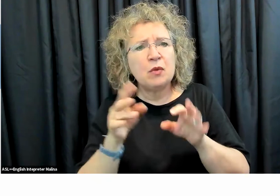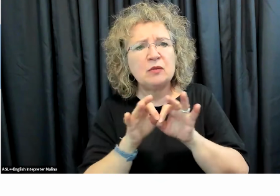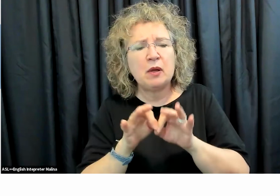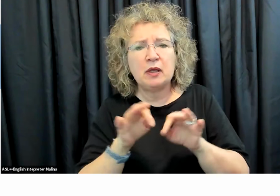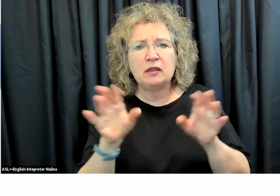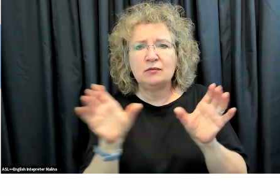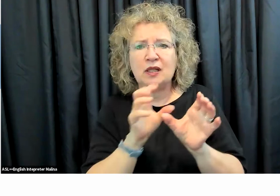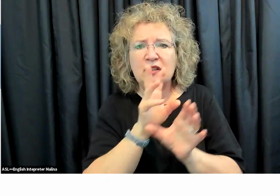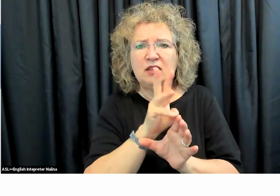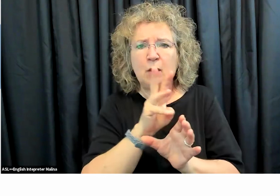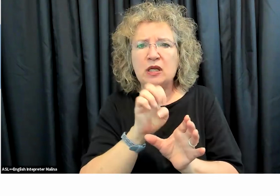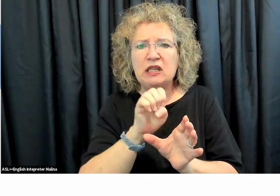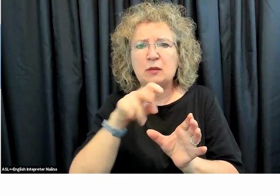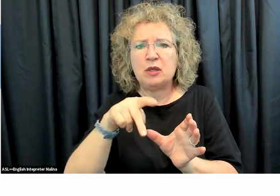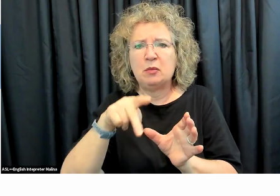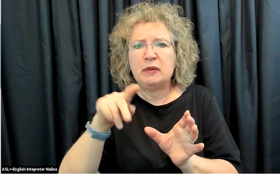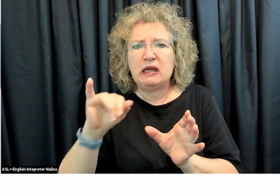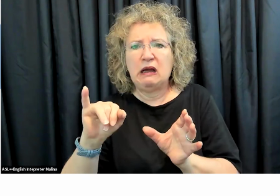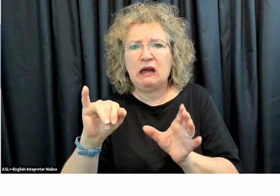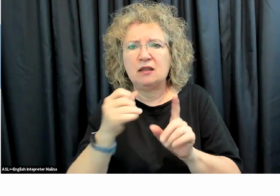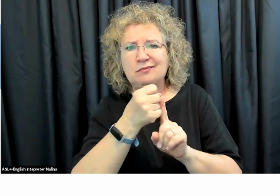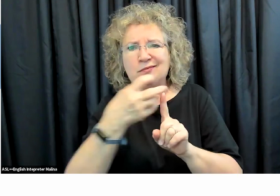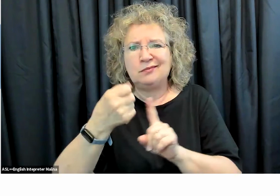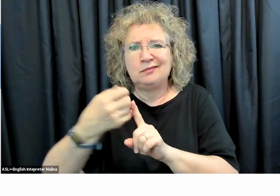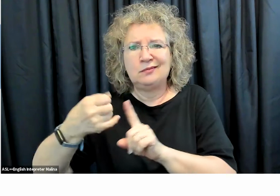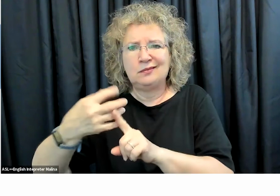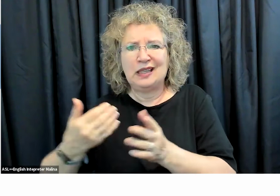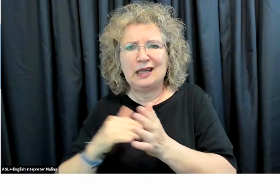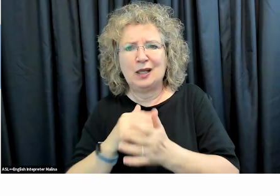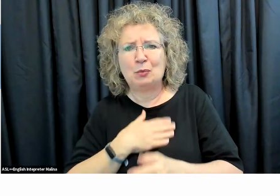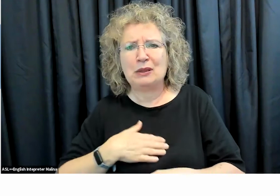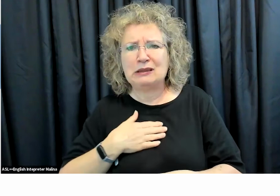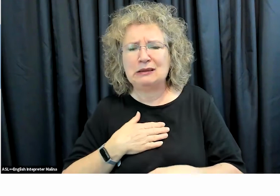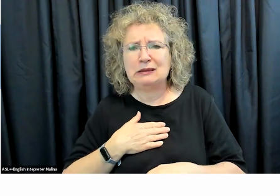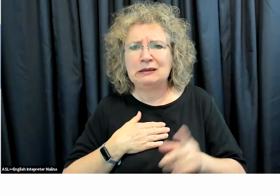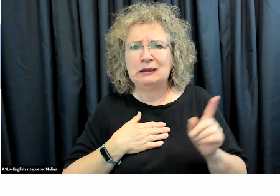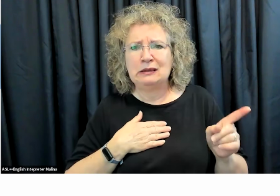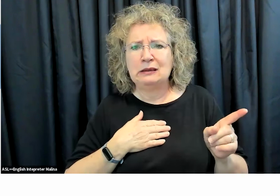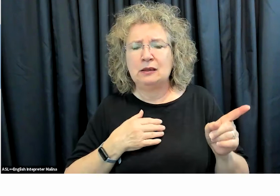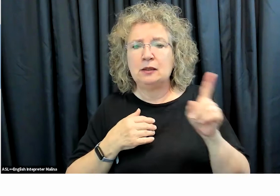acronym WEPPI again? Someone couldn't remember what that was.